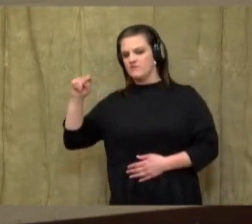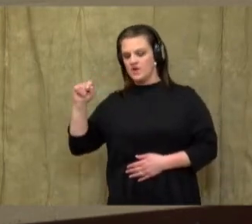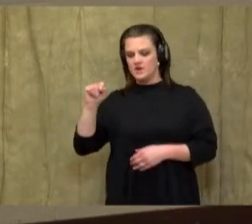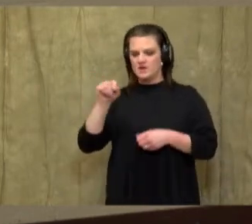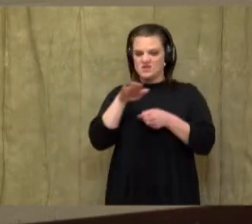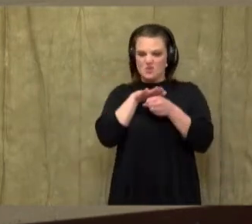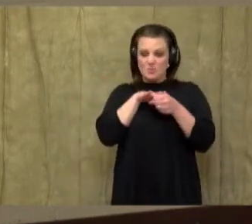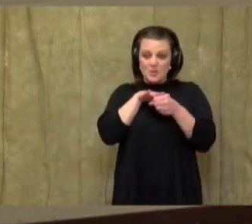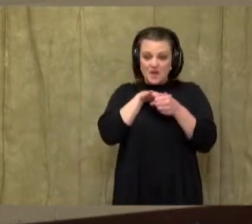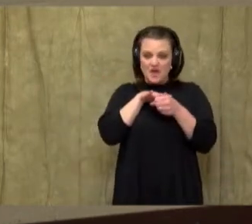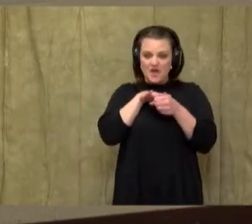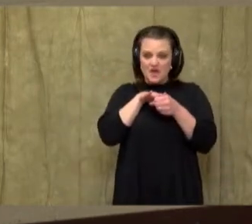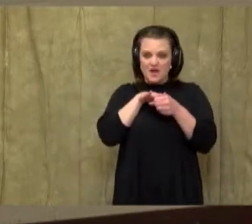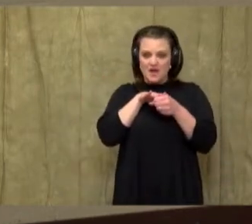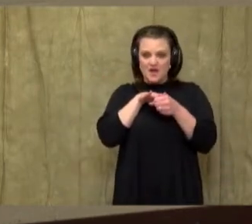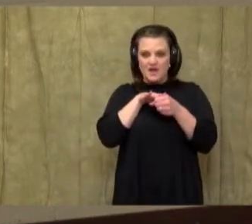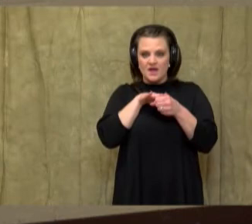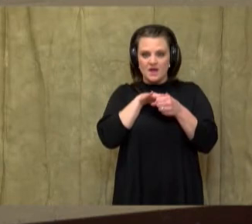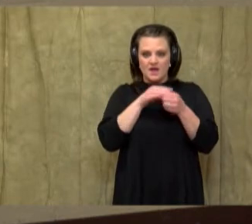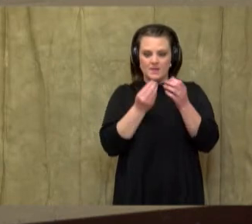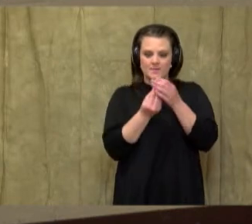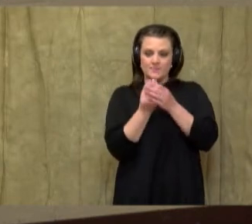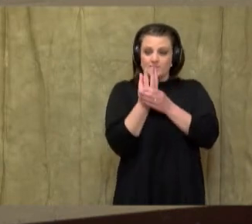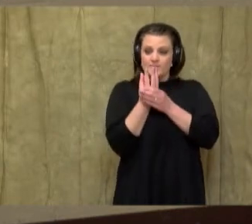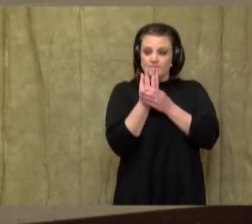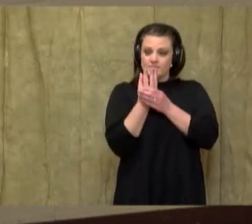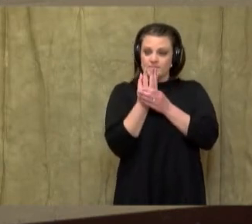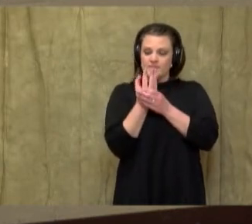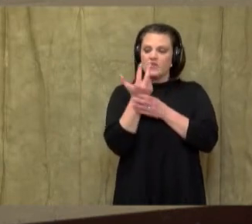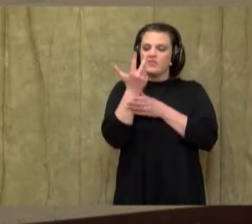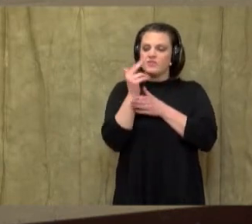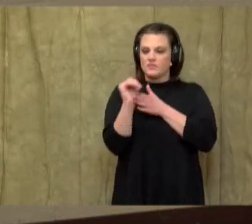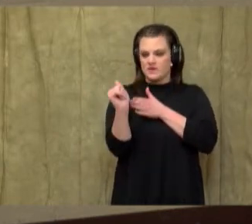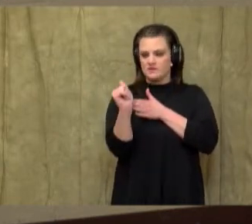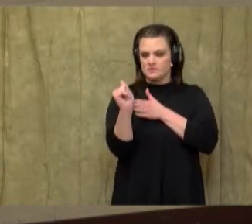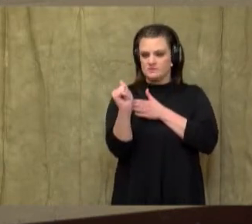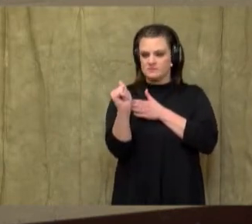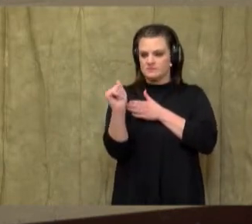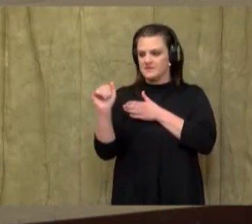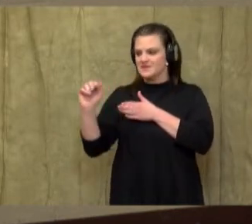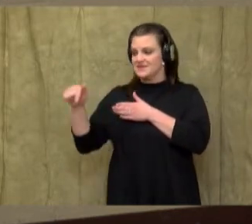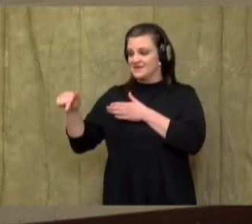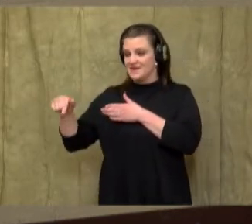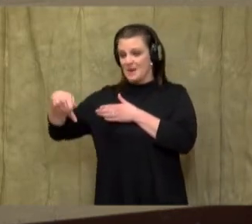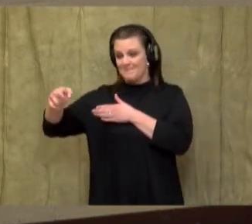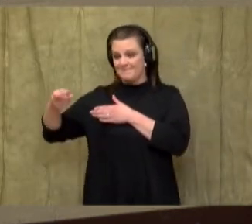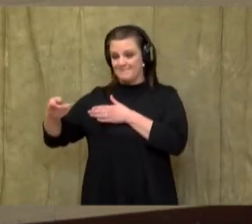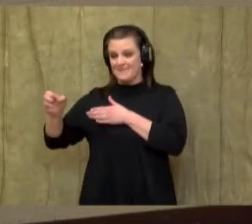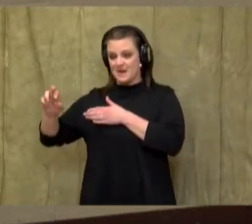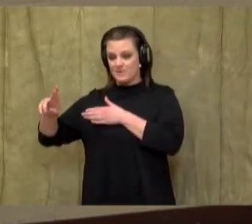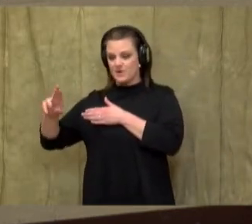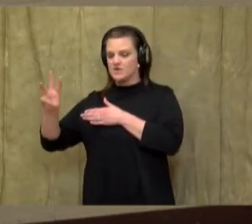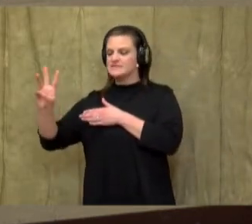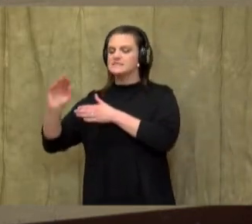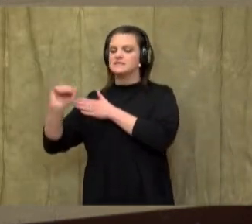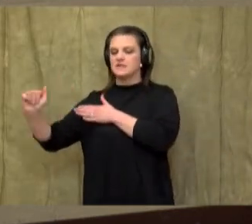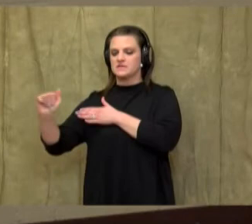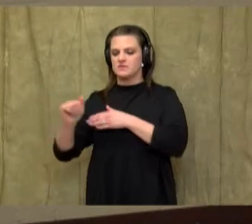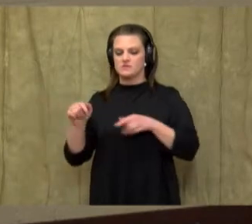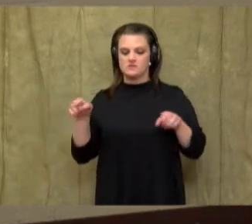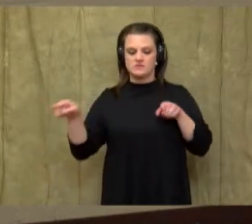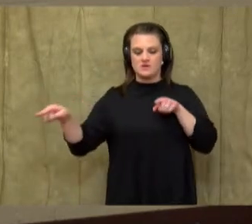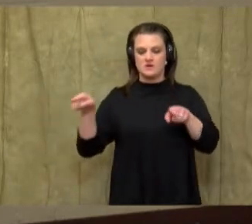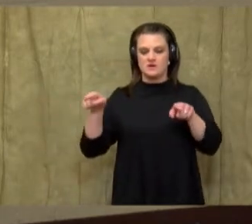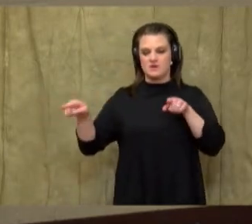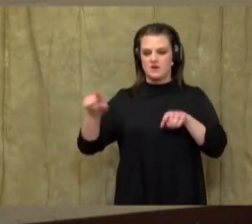Tomato plants would cost $3 and pepper plants would cost $6. So these corresponding